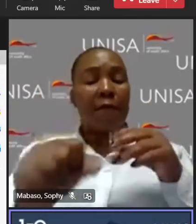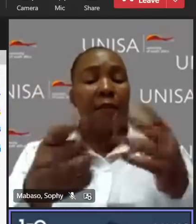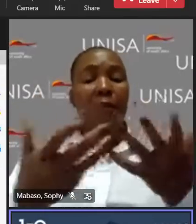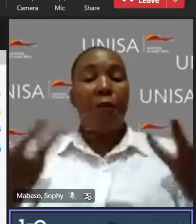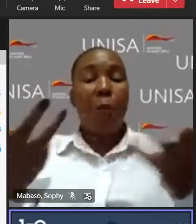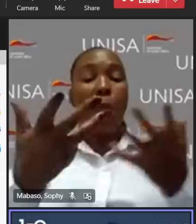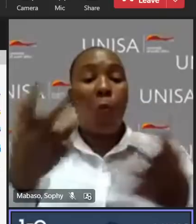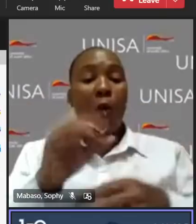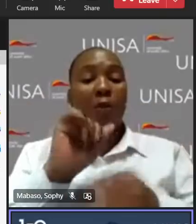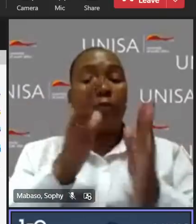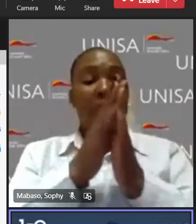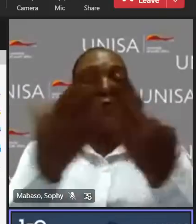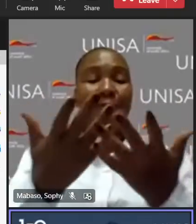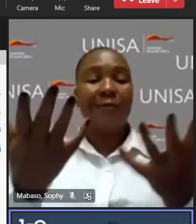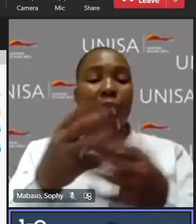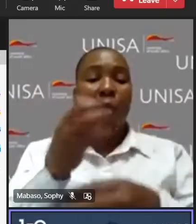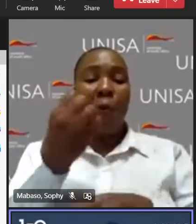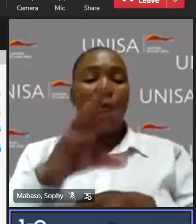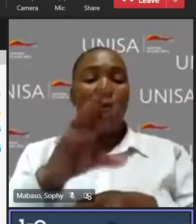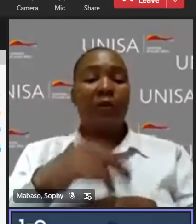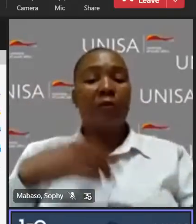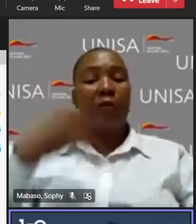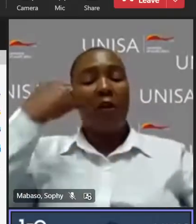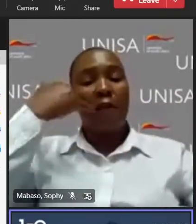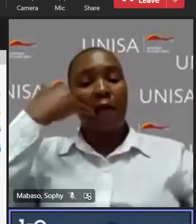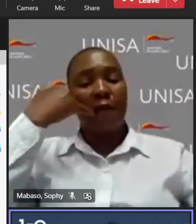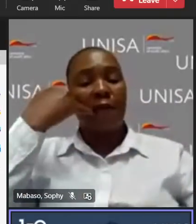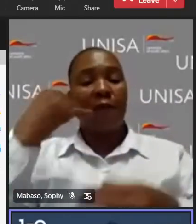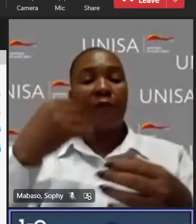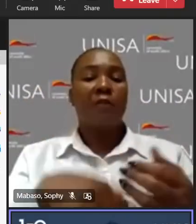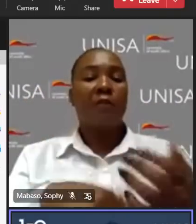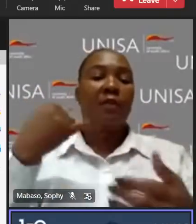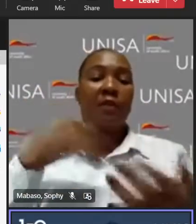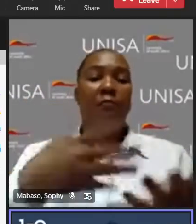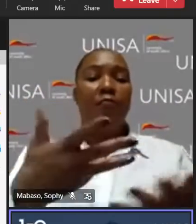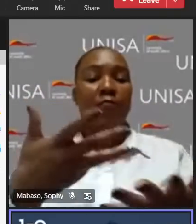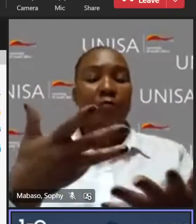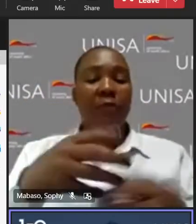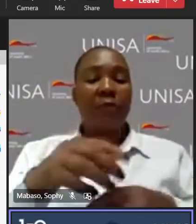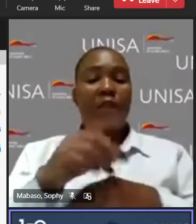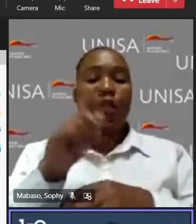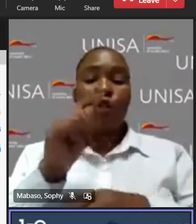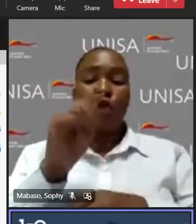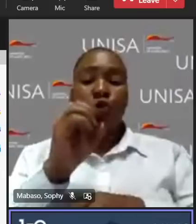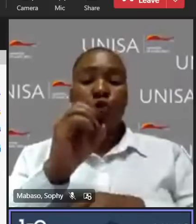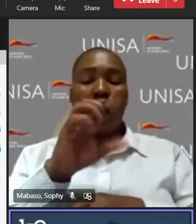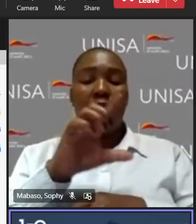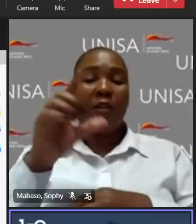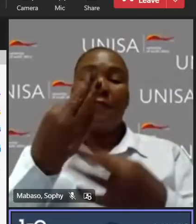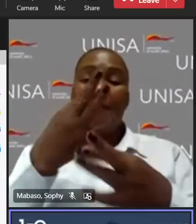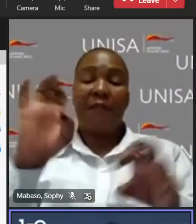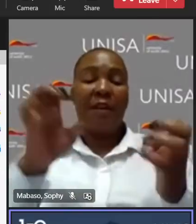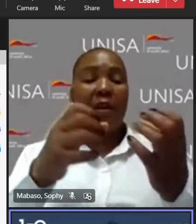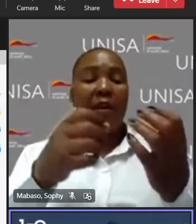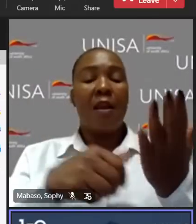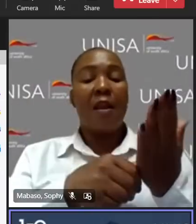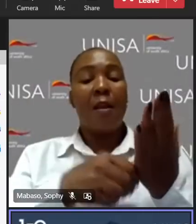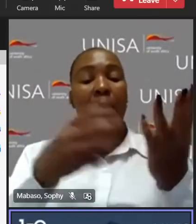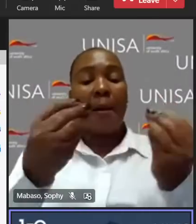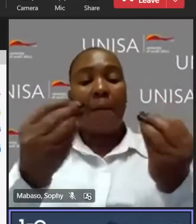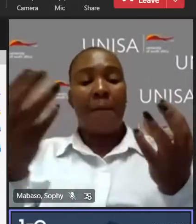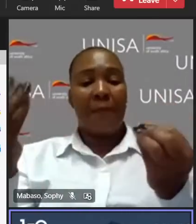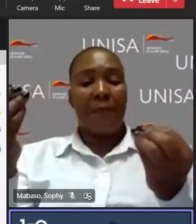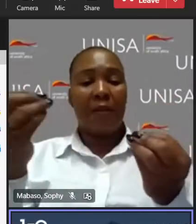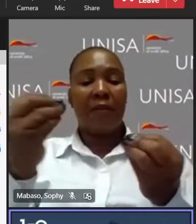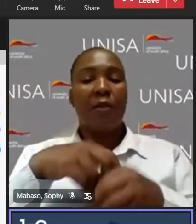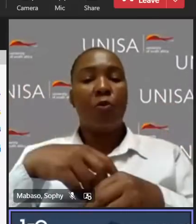moment. Or you can phone the toll-free number. Give them this tracking number and they would be able to